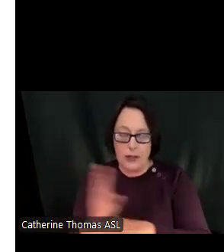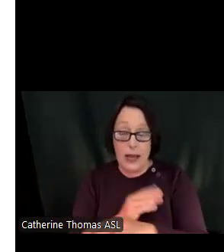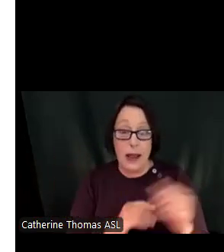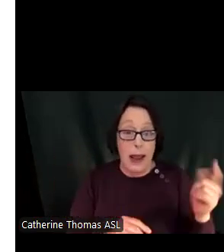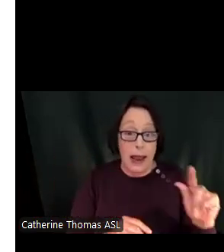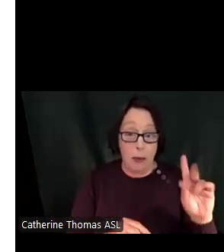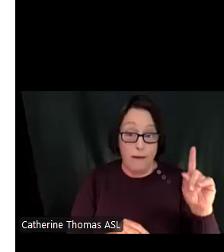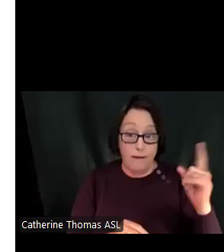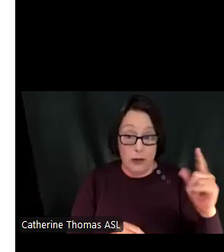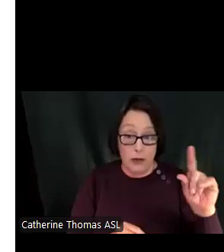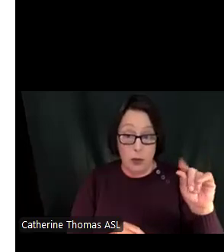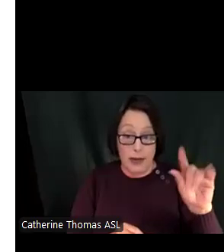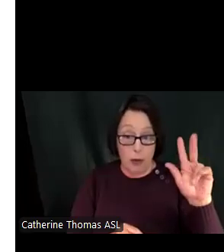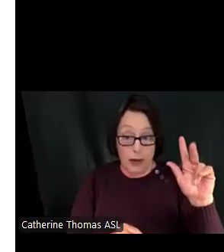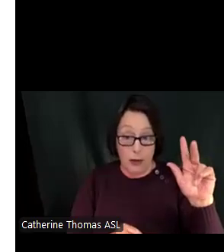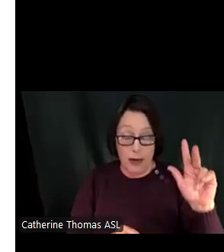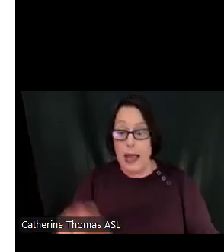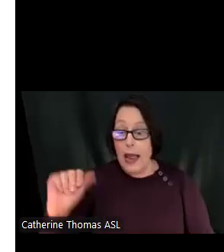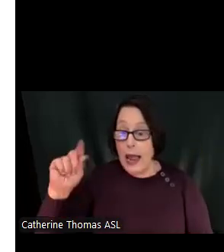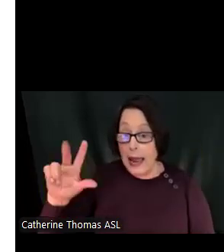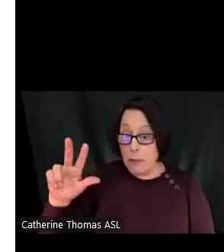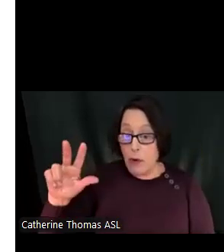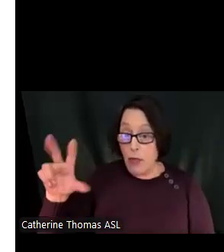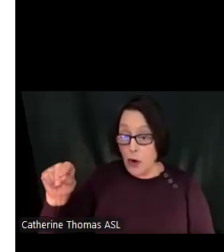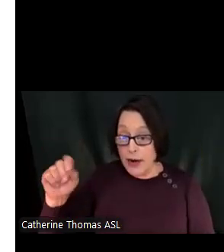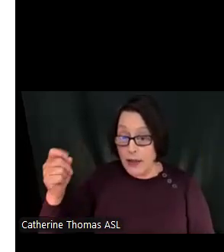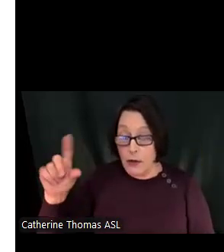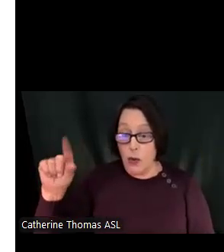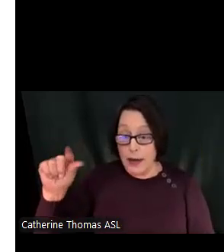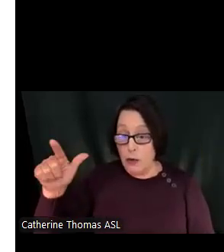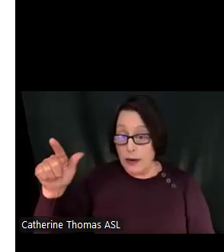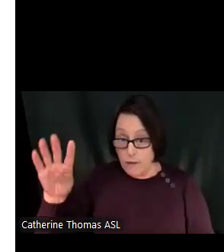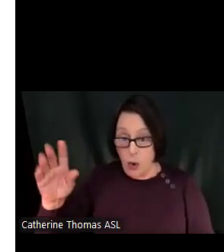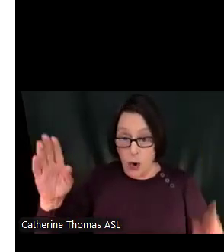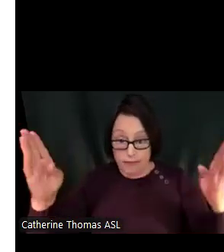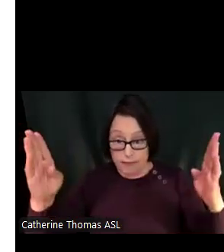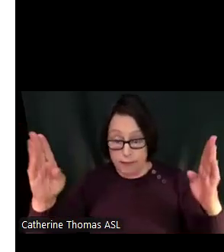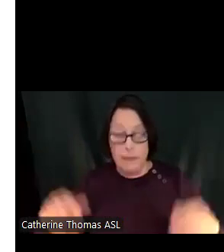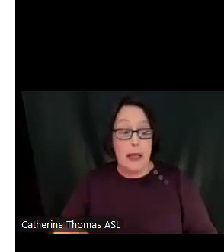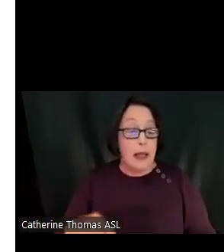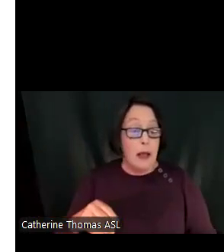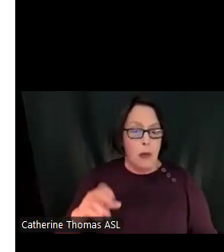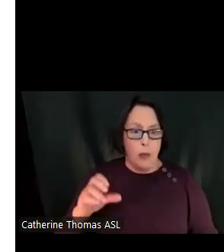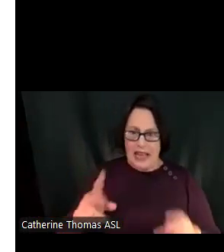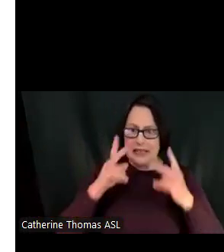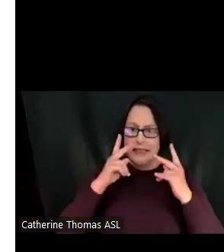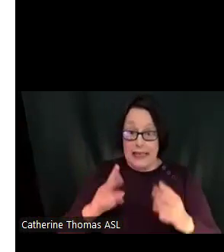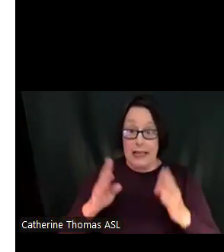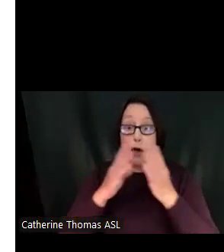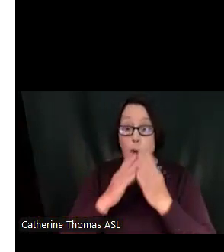1st, 2023 to April 30th, 2024. We can see that the overall